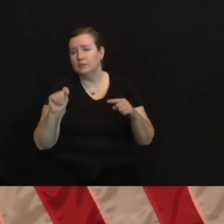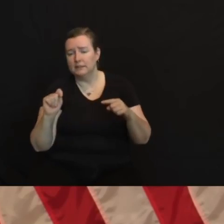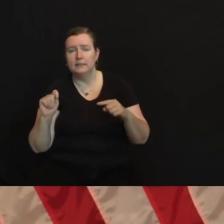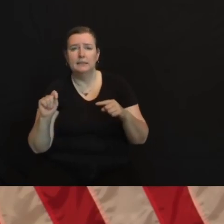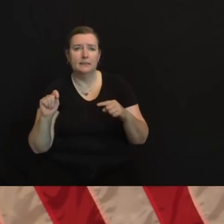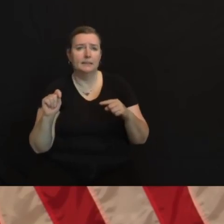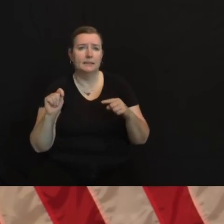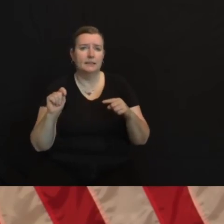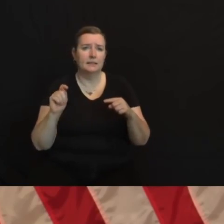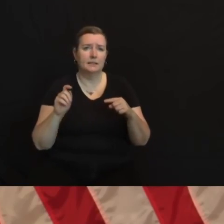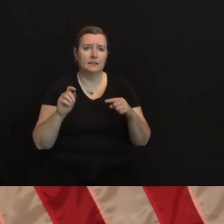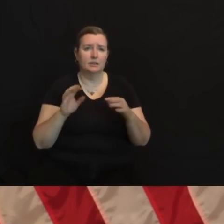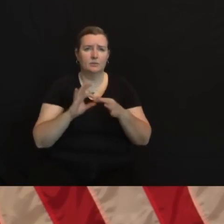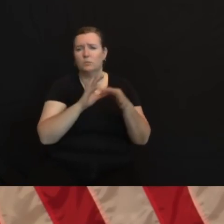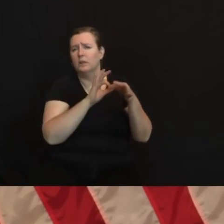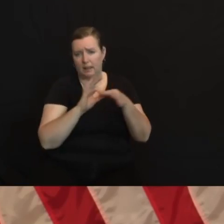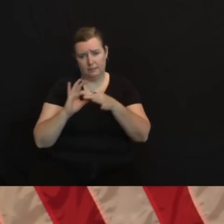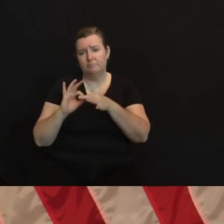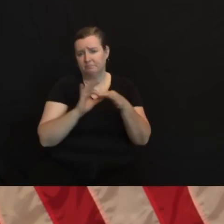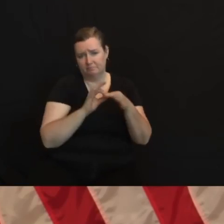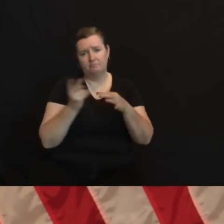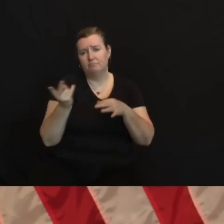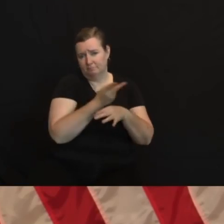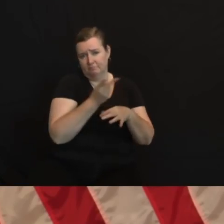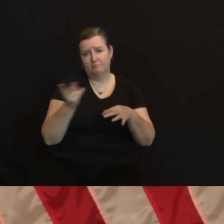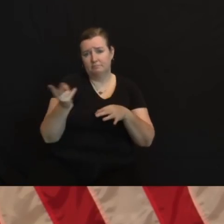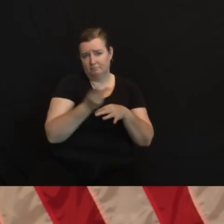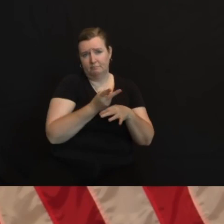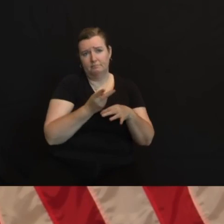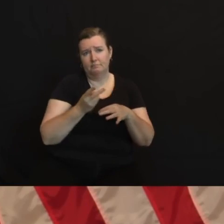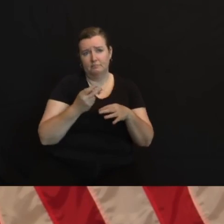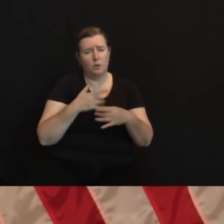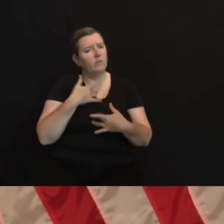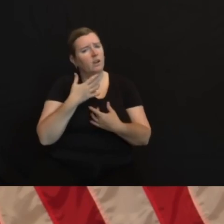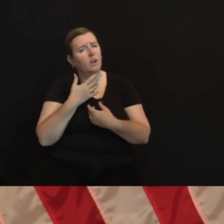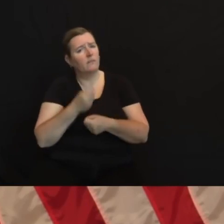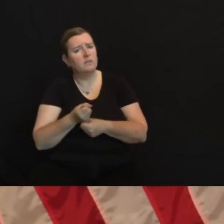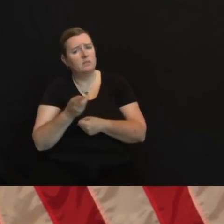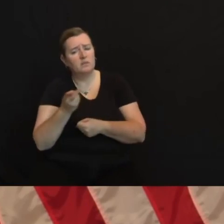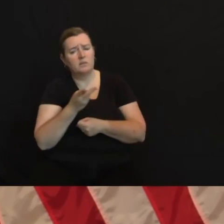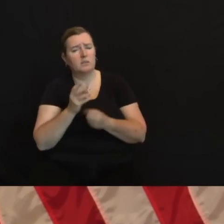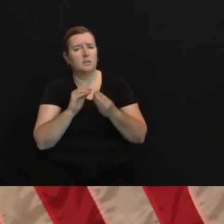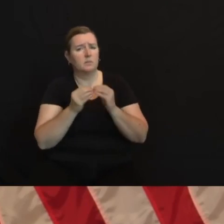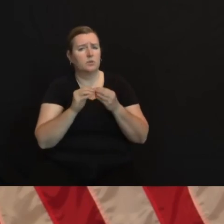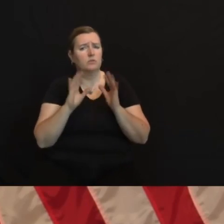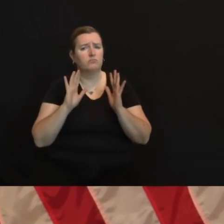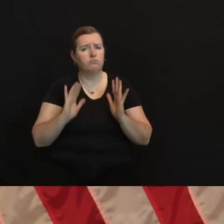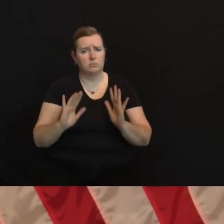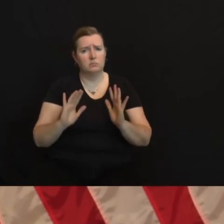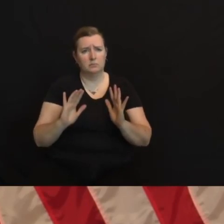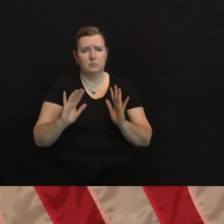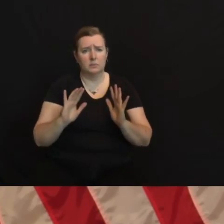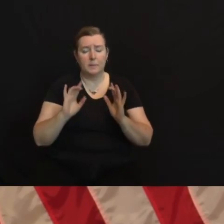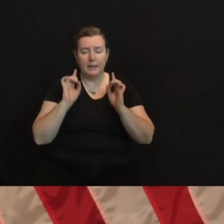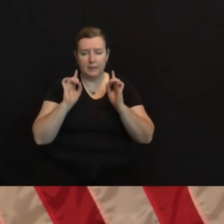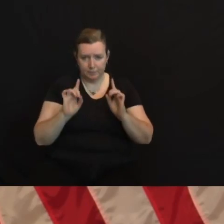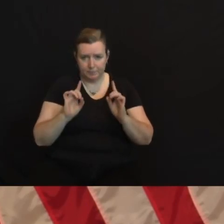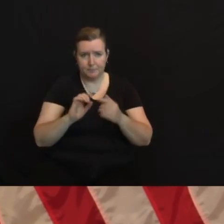activity. So we're pretty confident in those particular metrics. But that said, to the question about the first